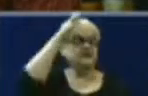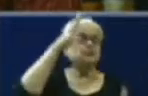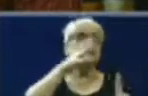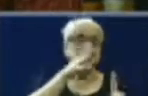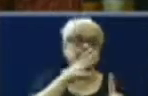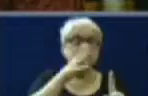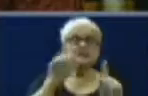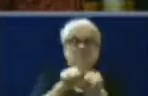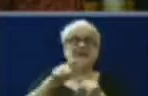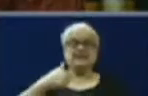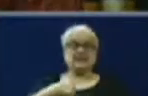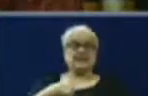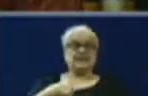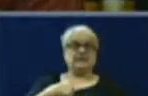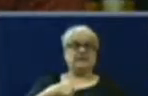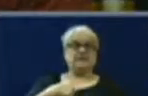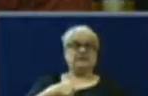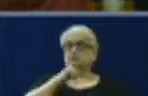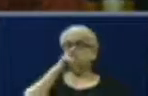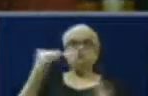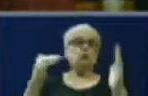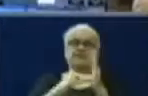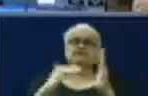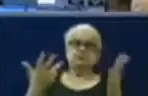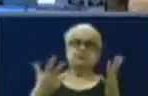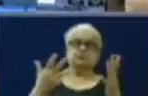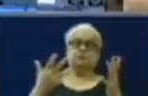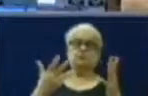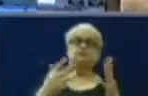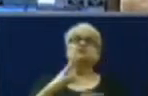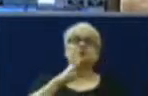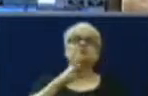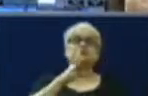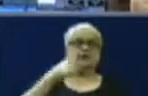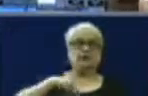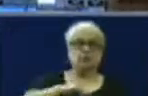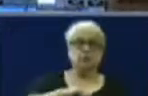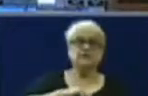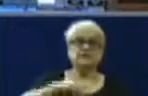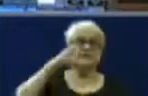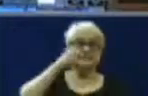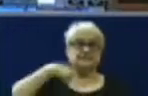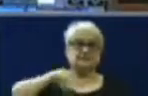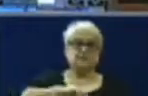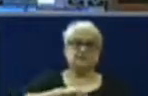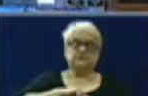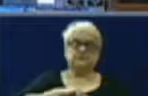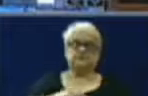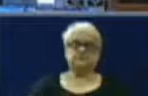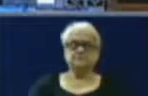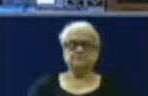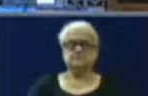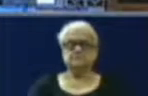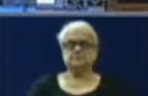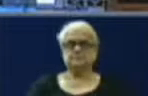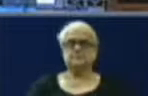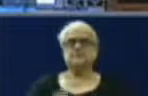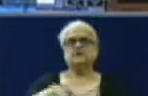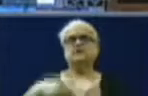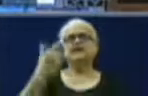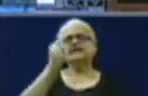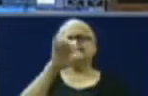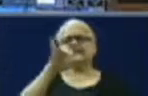me so you don't get sued. Thank you. Okay, thank you. The next speaker is Gay